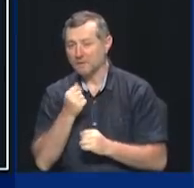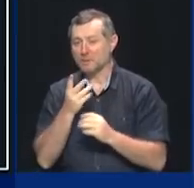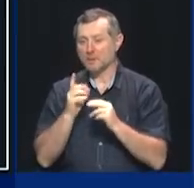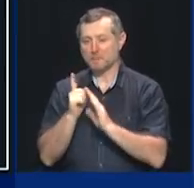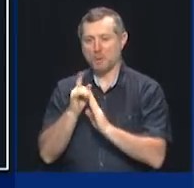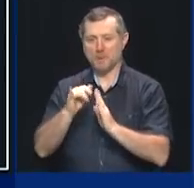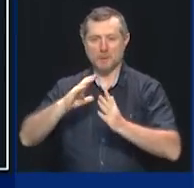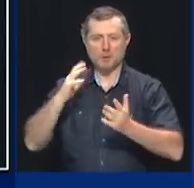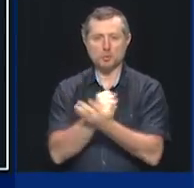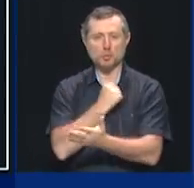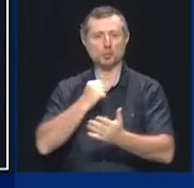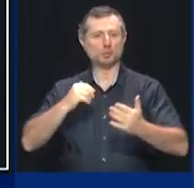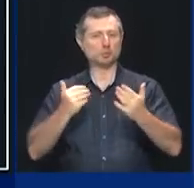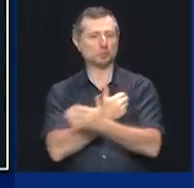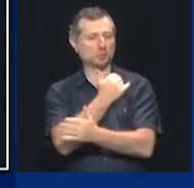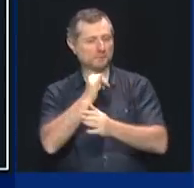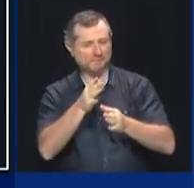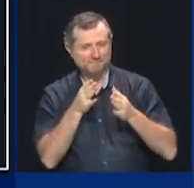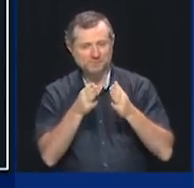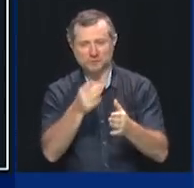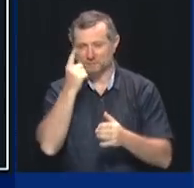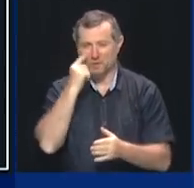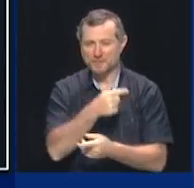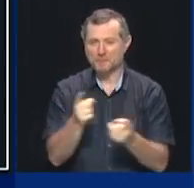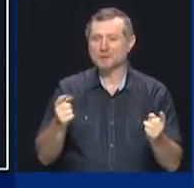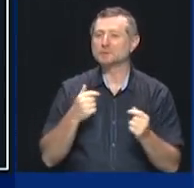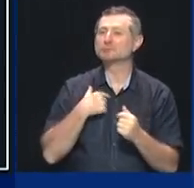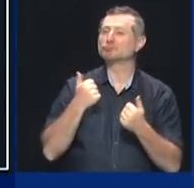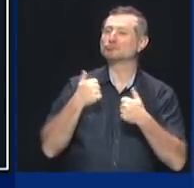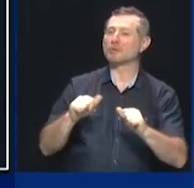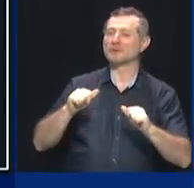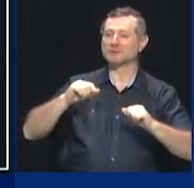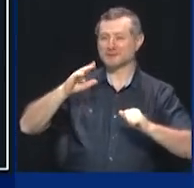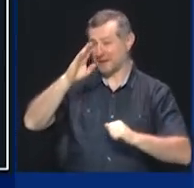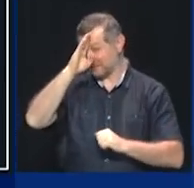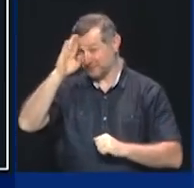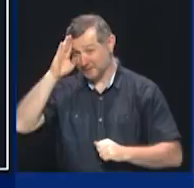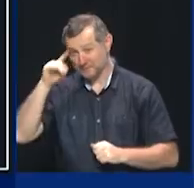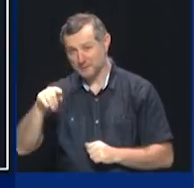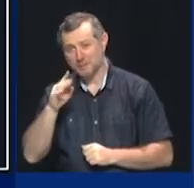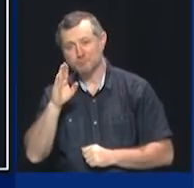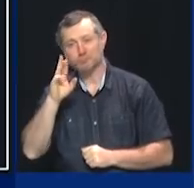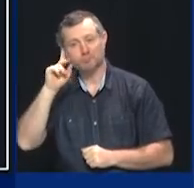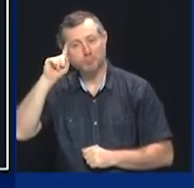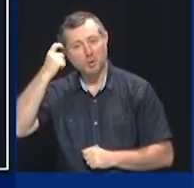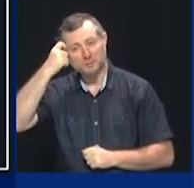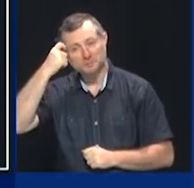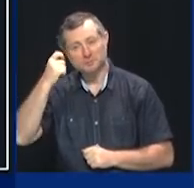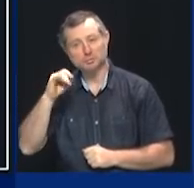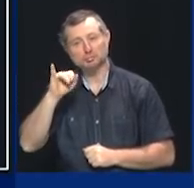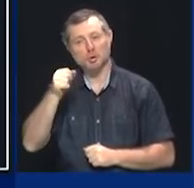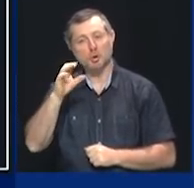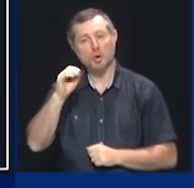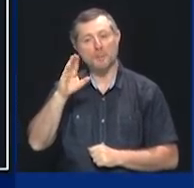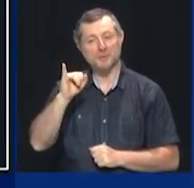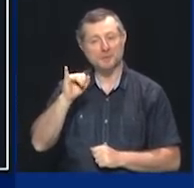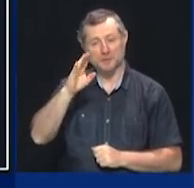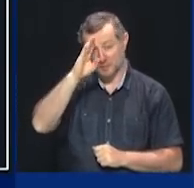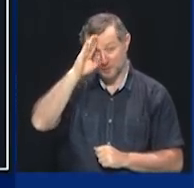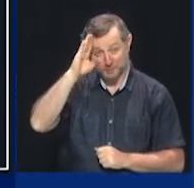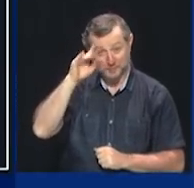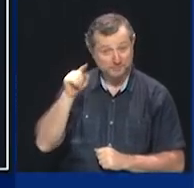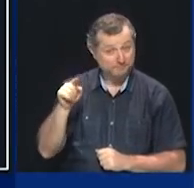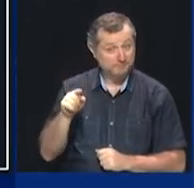this program in a hospital in the Bronx, Jacoby Hospital. A place called the Giffords Law Center studied it.